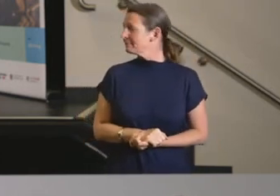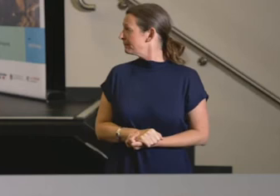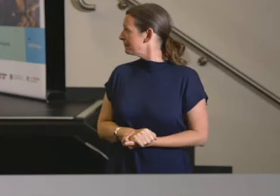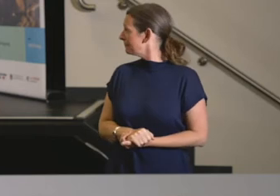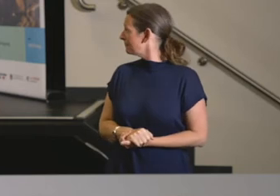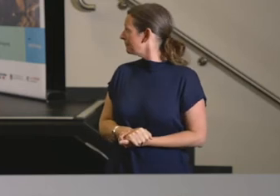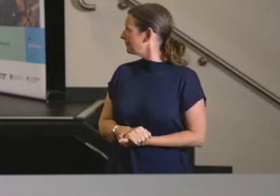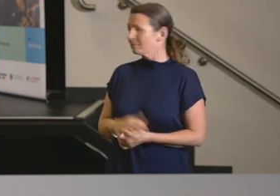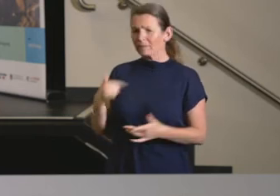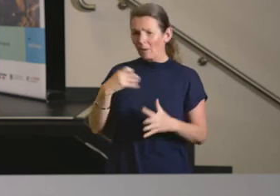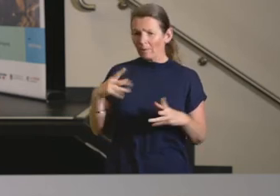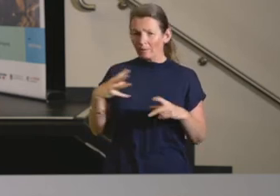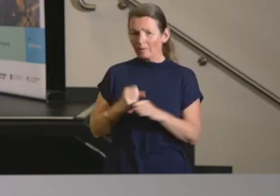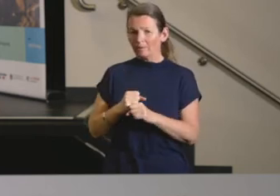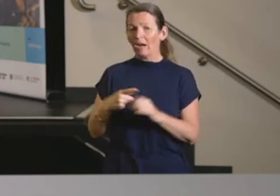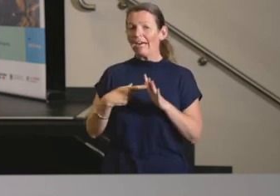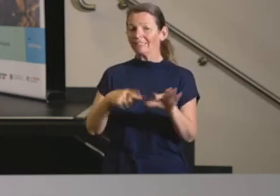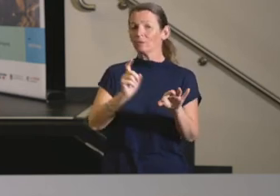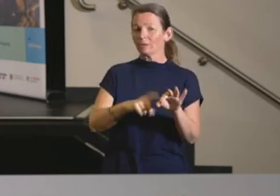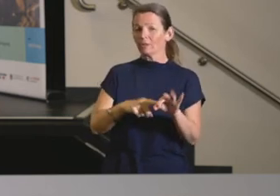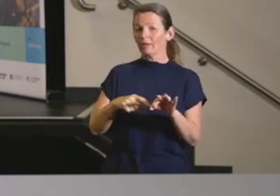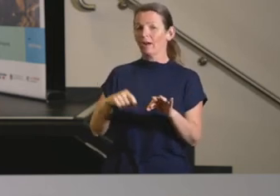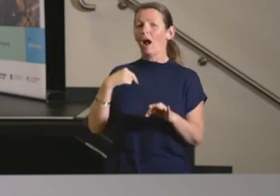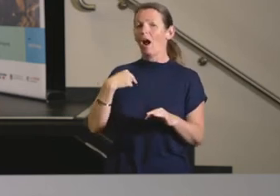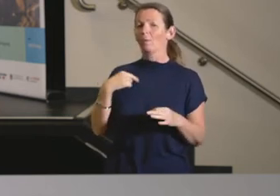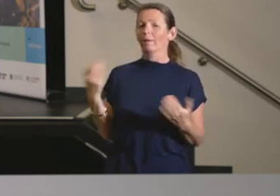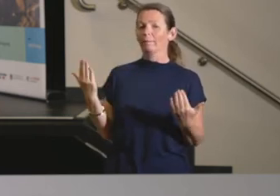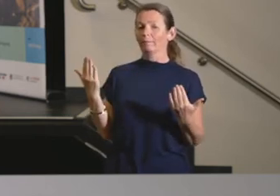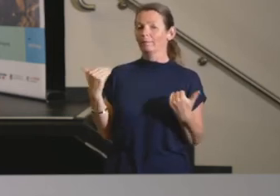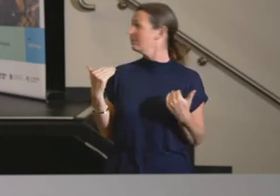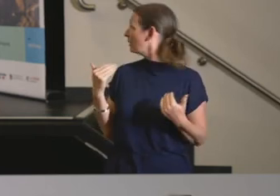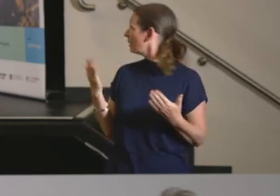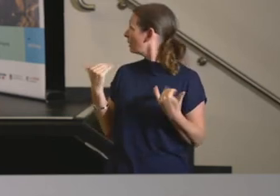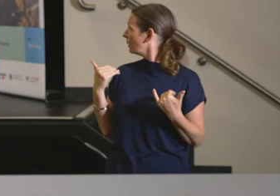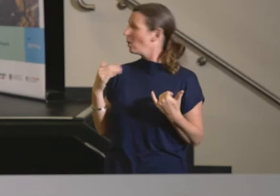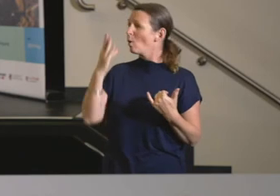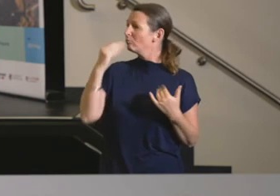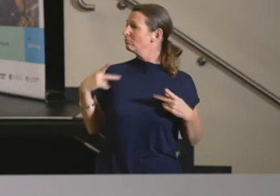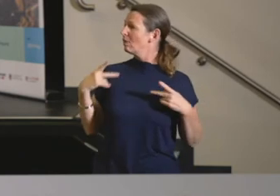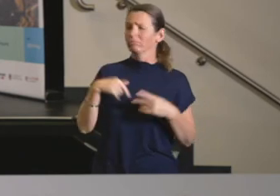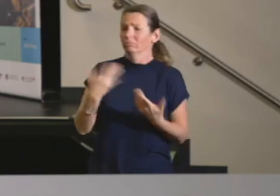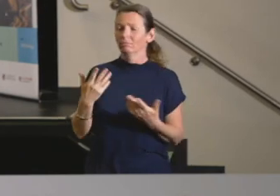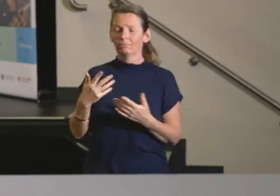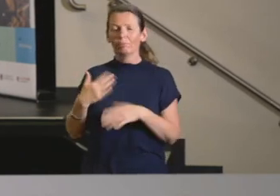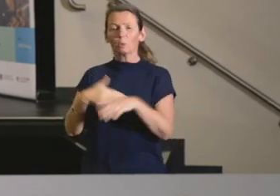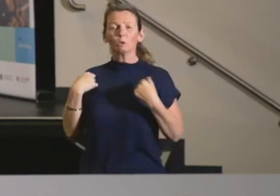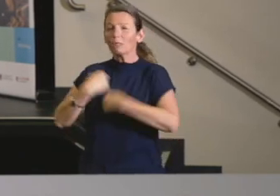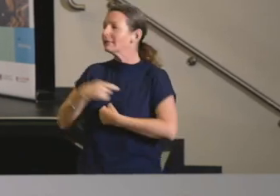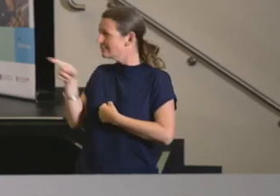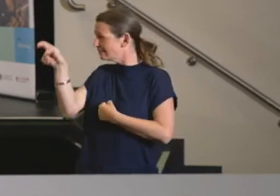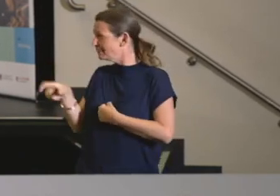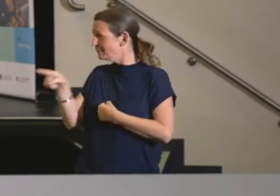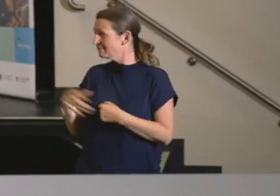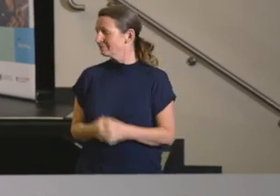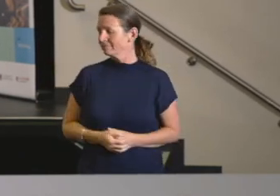jacket. Just to say, I completely agree with you. You know, similarly to the person that you were describing, I